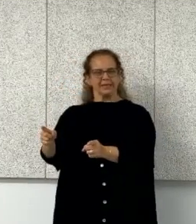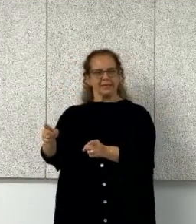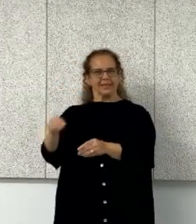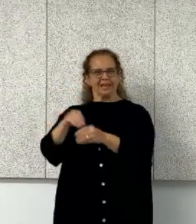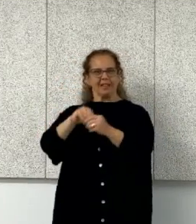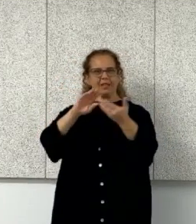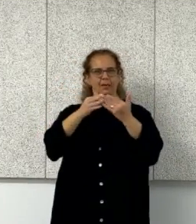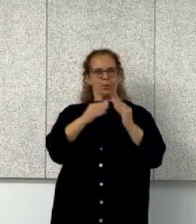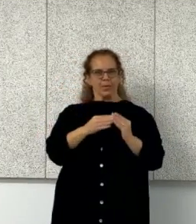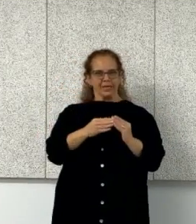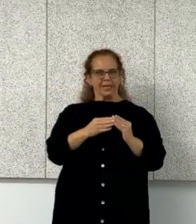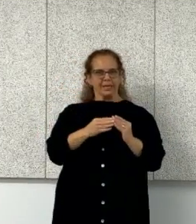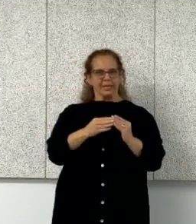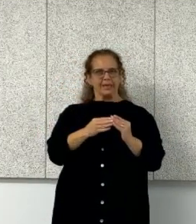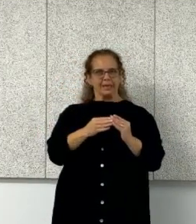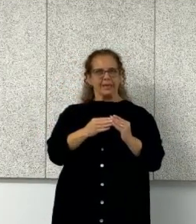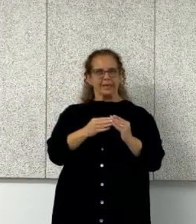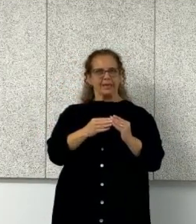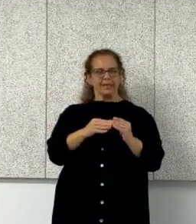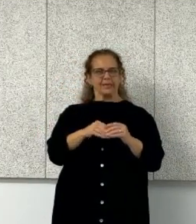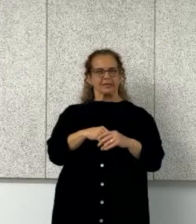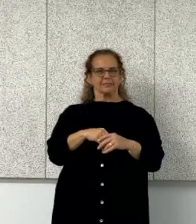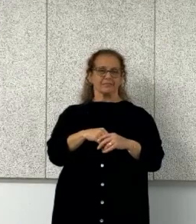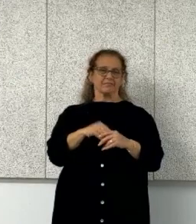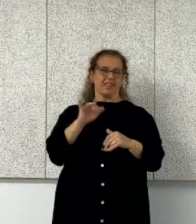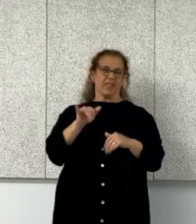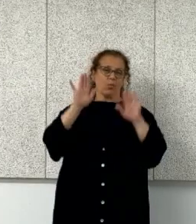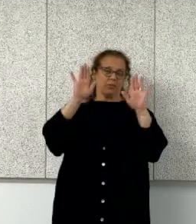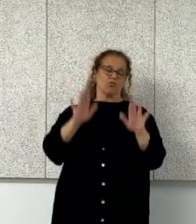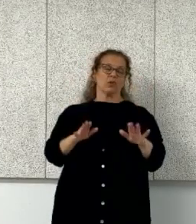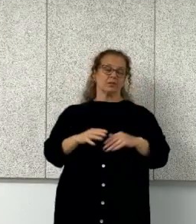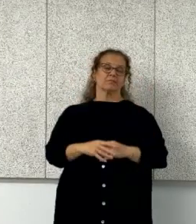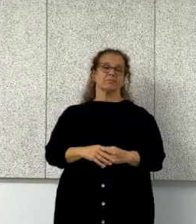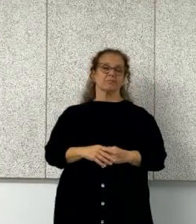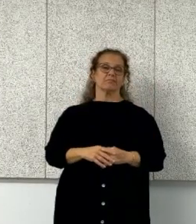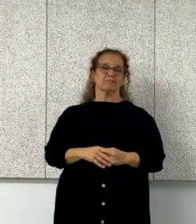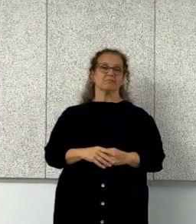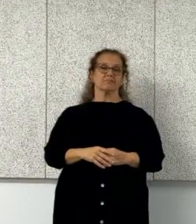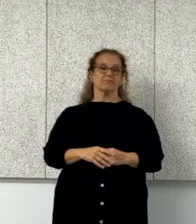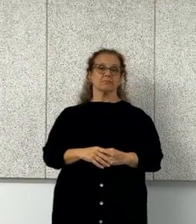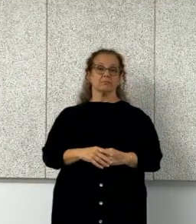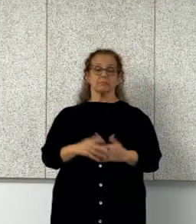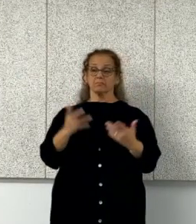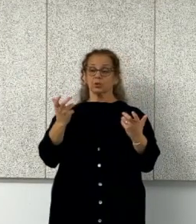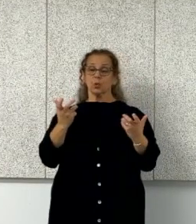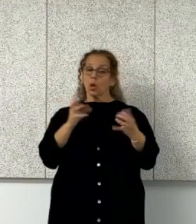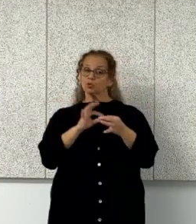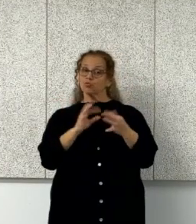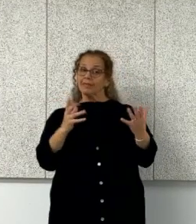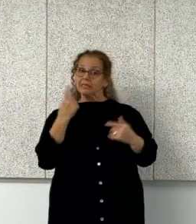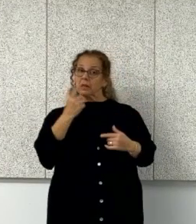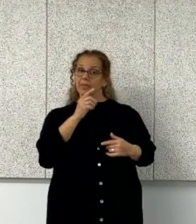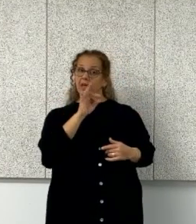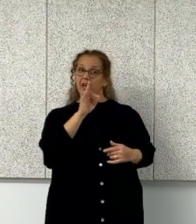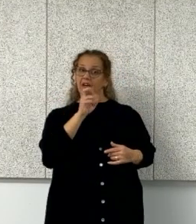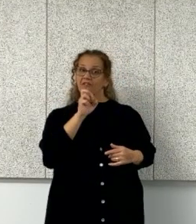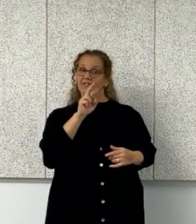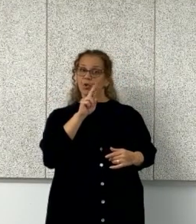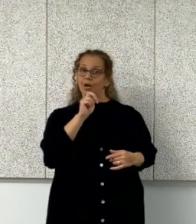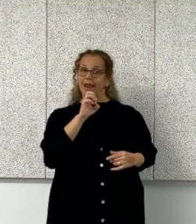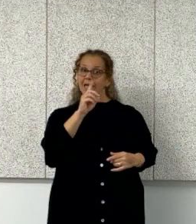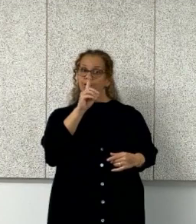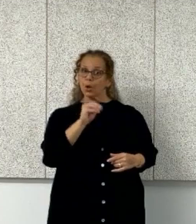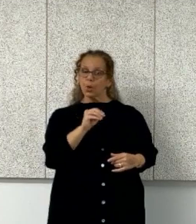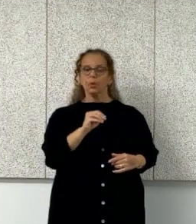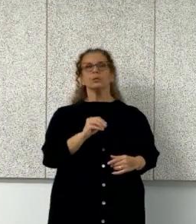communities that they want in, mm-hmm. that would be great. Mm-hmm. Would you like to release something? Yeah, I hope my answer doesn't